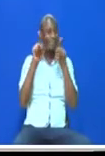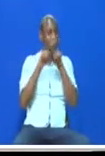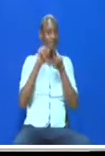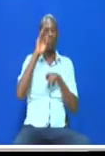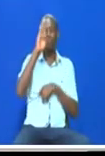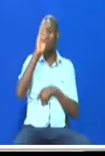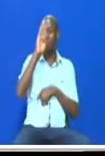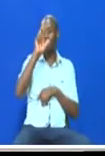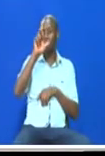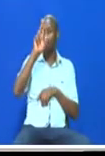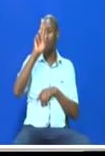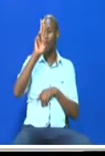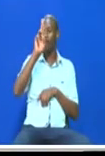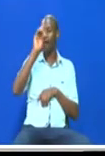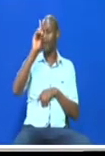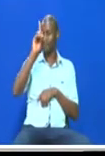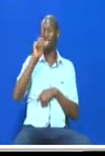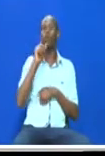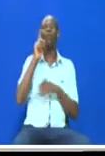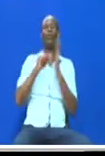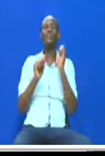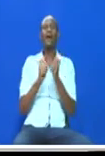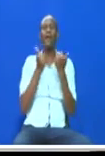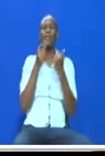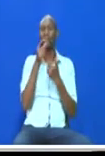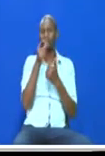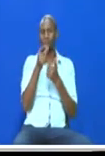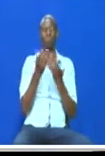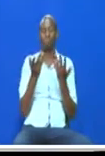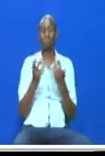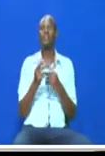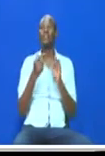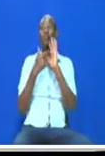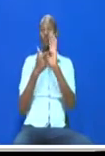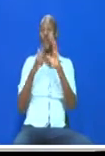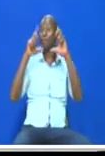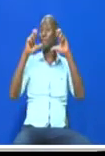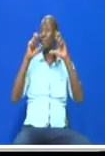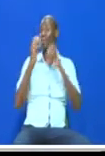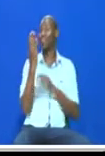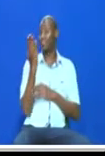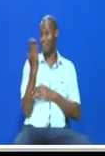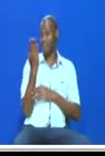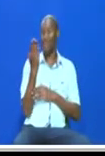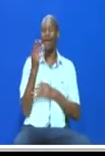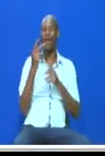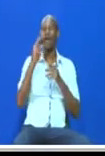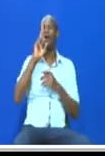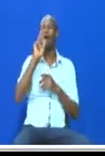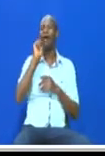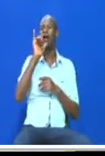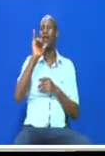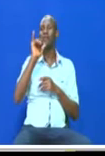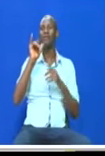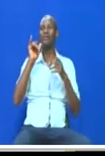What causes this defect? As you can see on the illustration diagram, the rays are